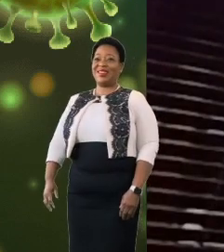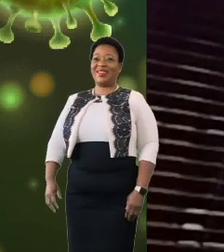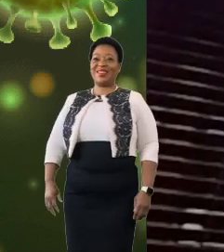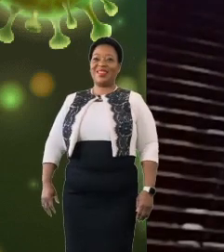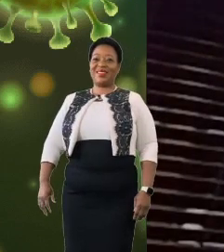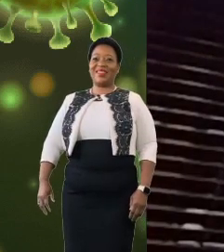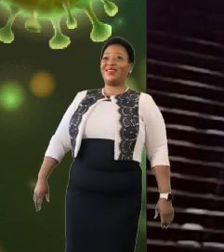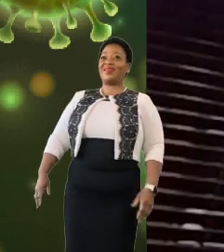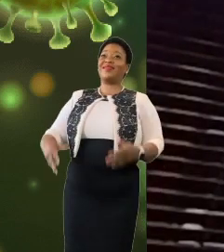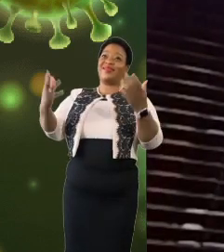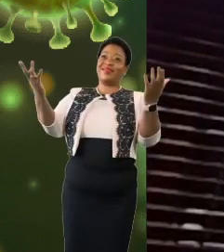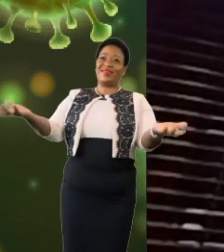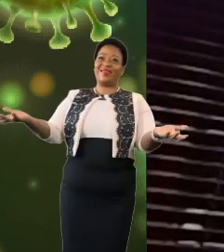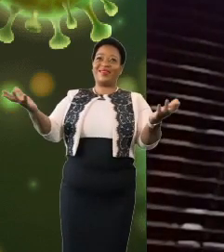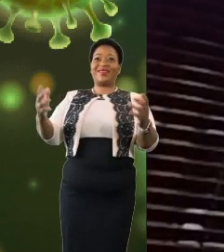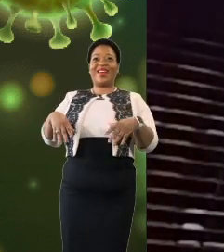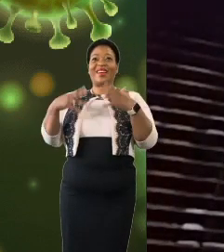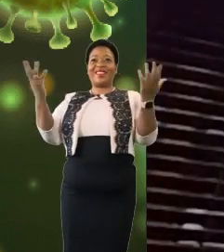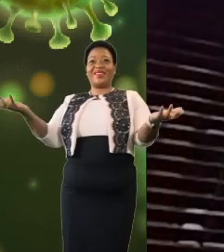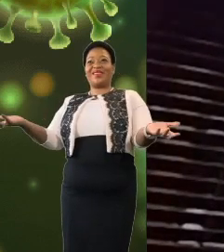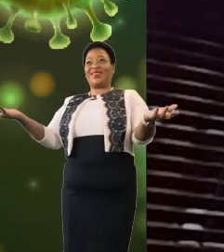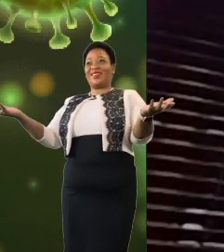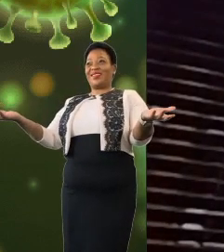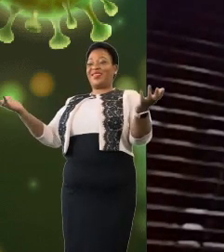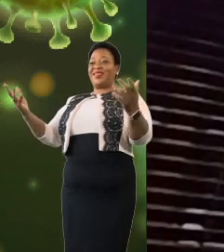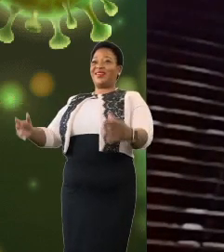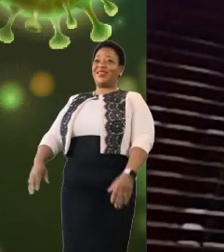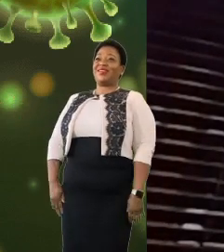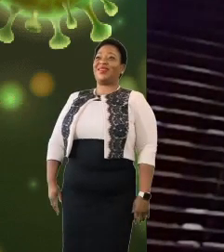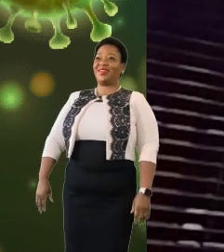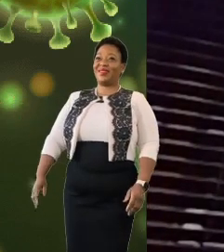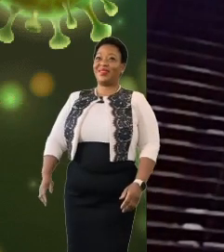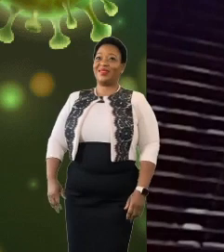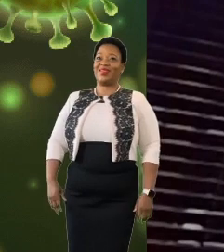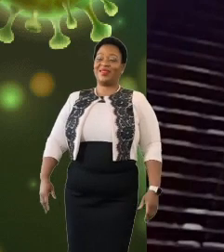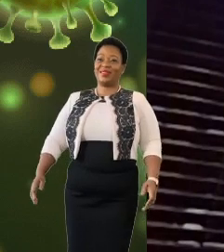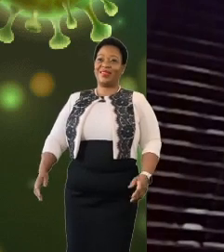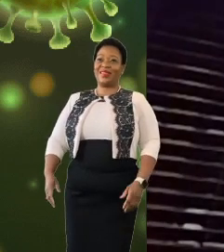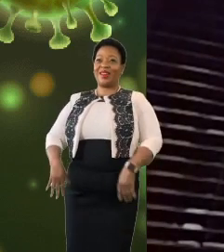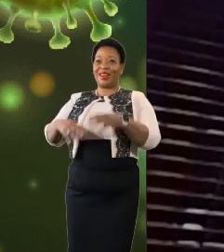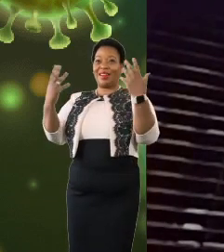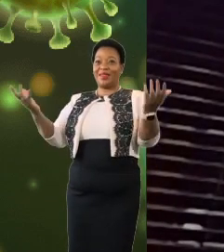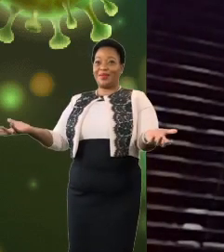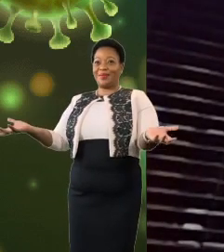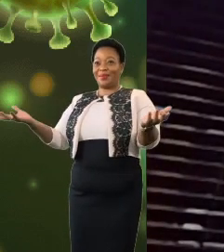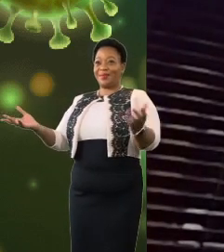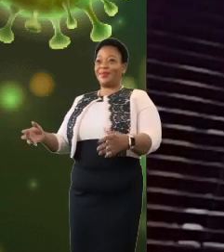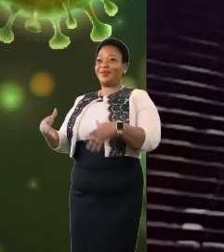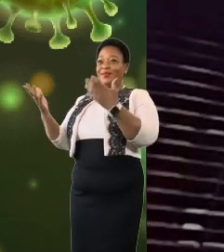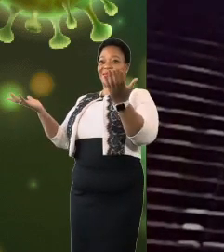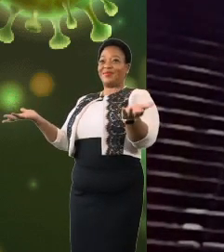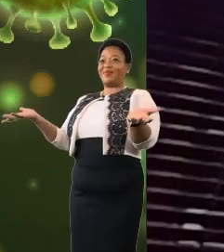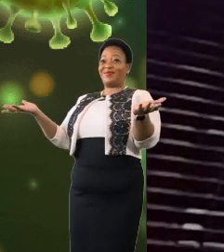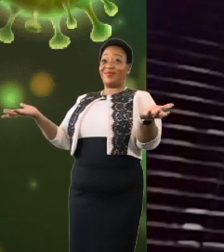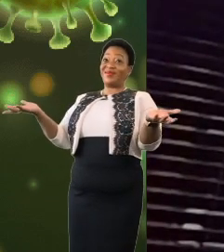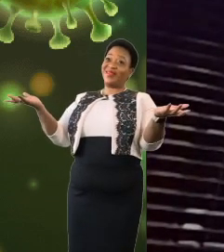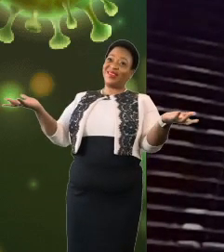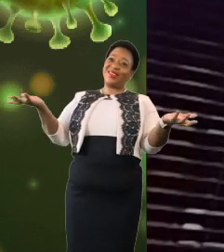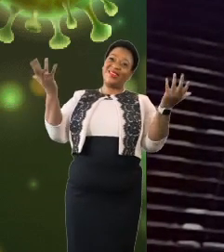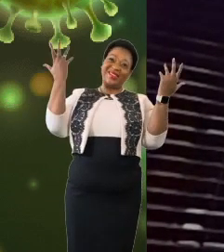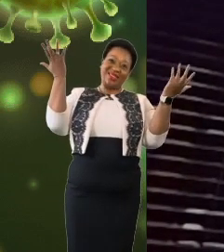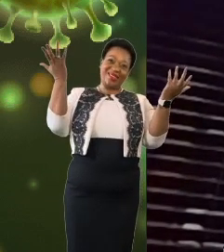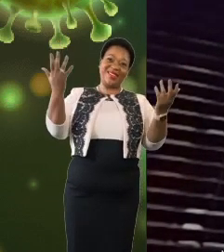down and out. And if we are then to recover, we know that some sectors of the economy